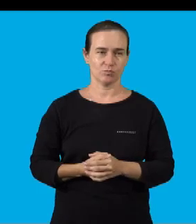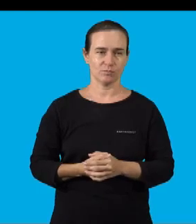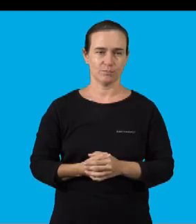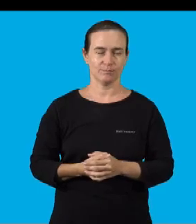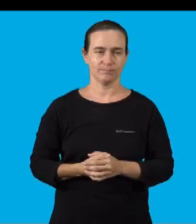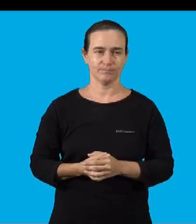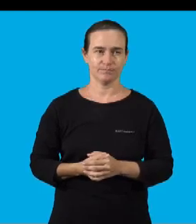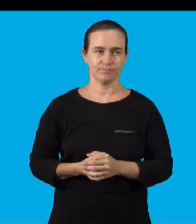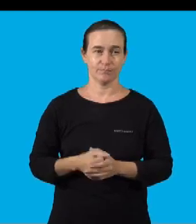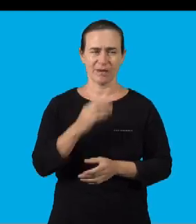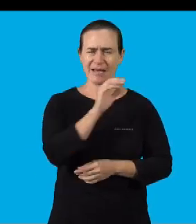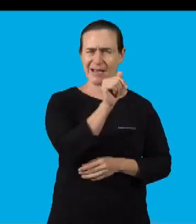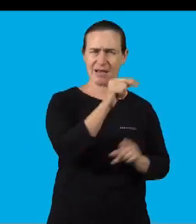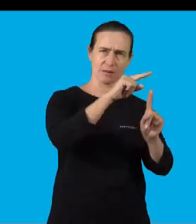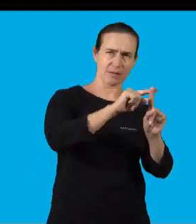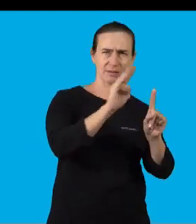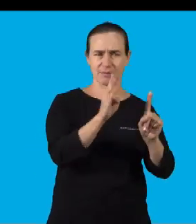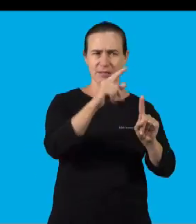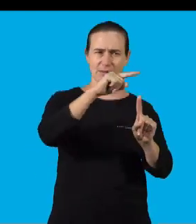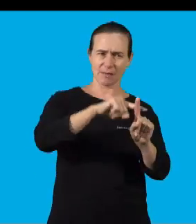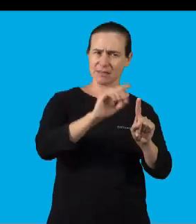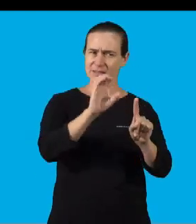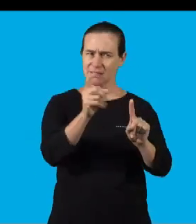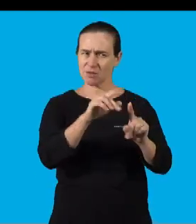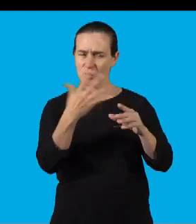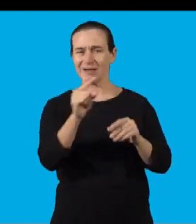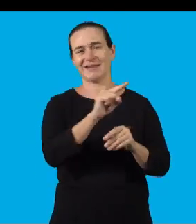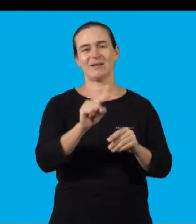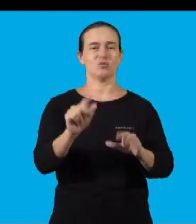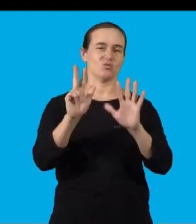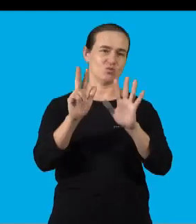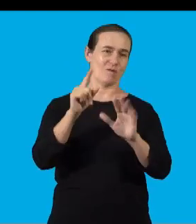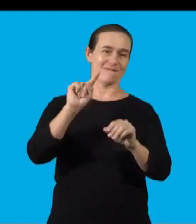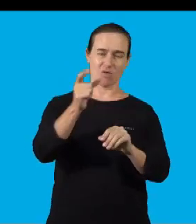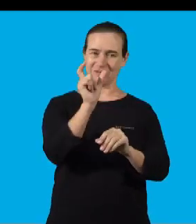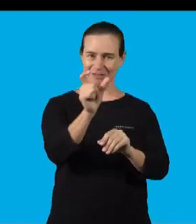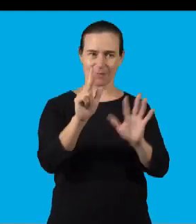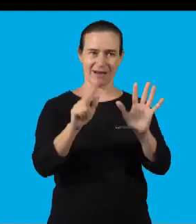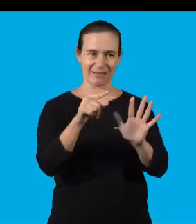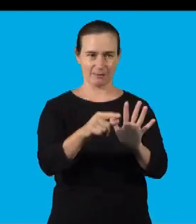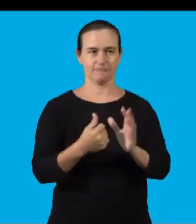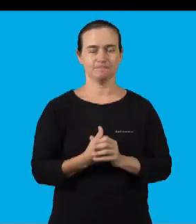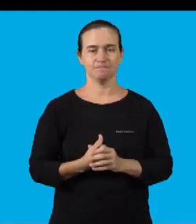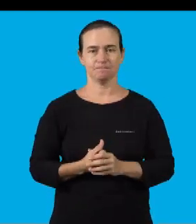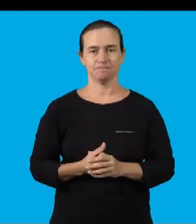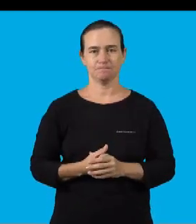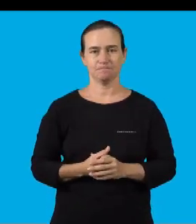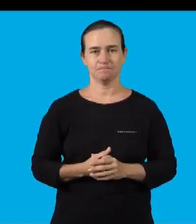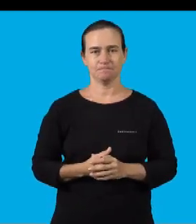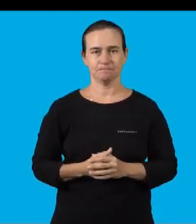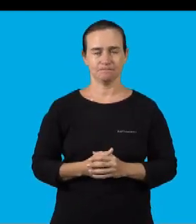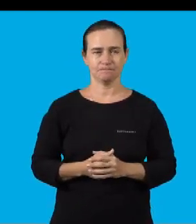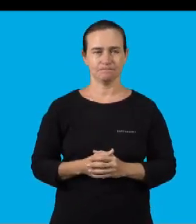of course, we know that A plus B plus C is going to be equals to the first term, and that is the 8